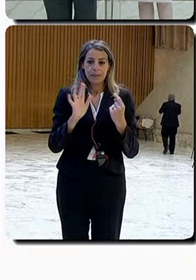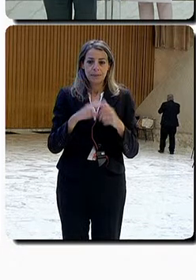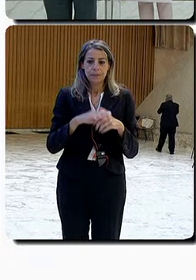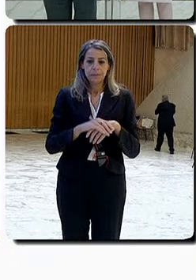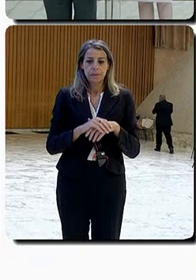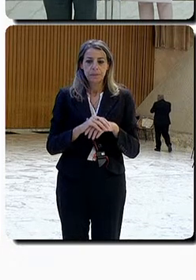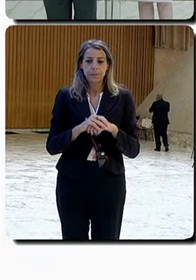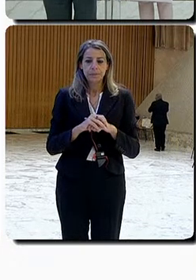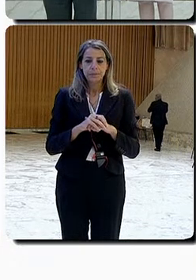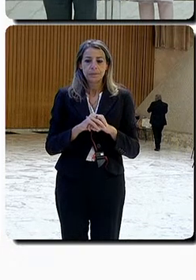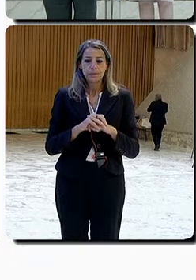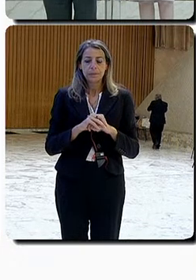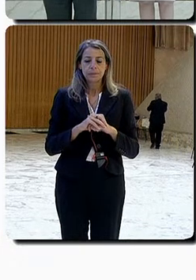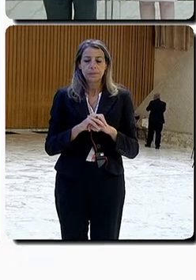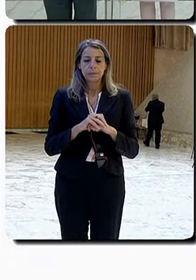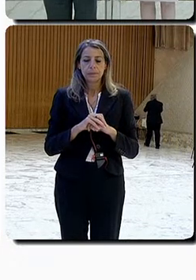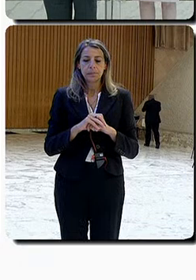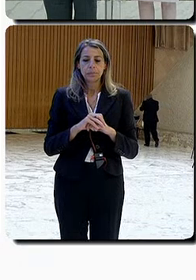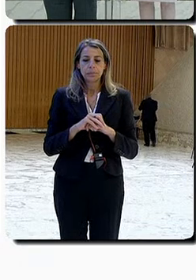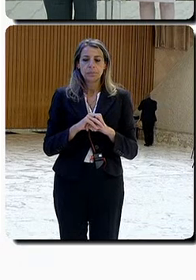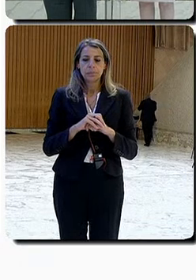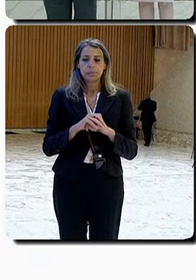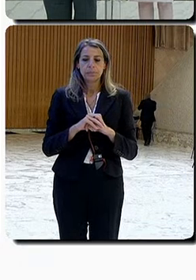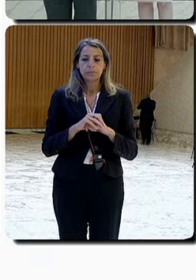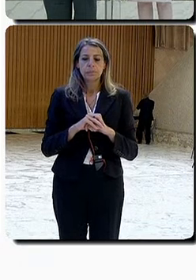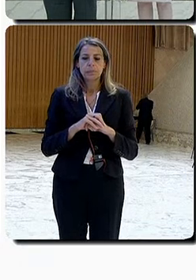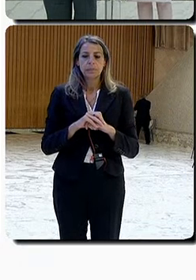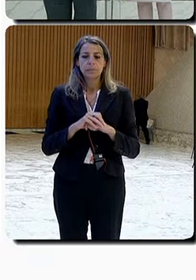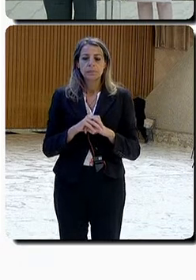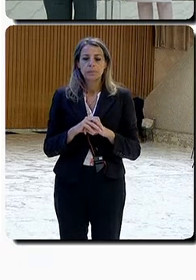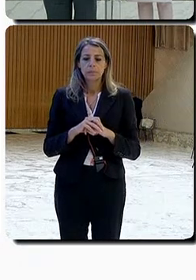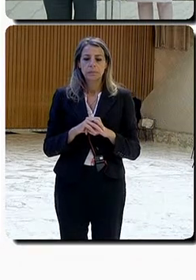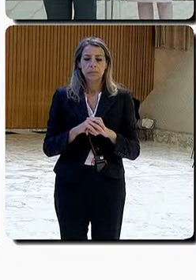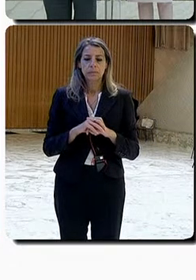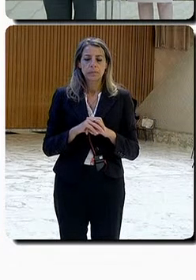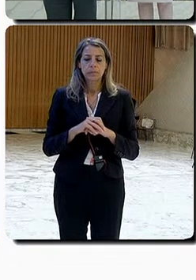Okay, we'll move on. Should we just move on? We'll move on.